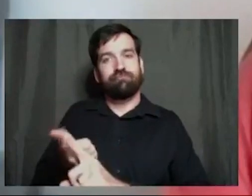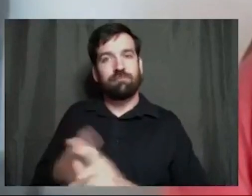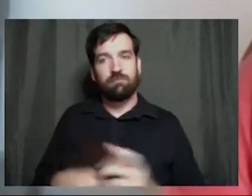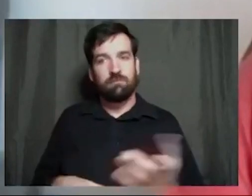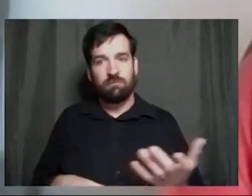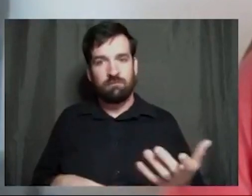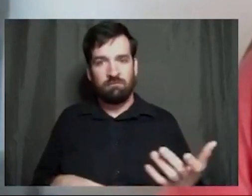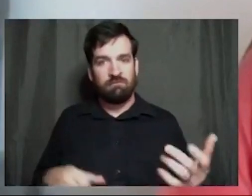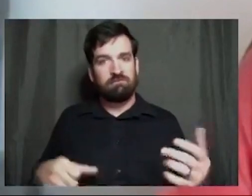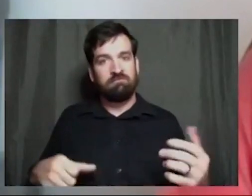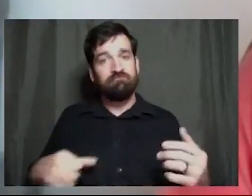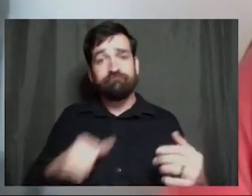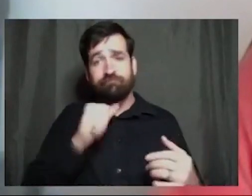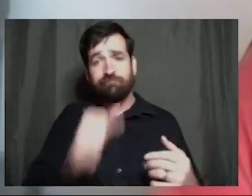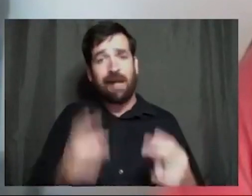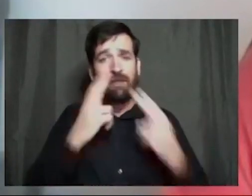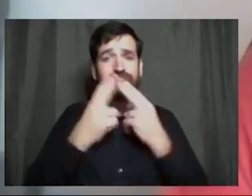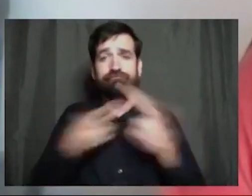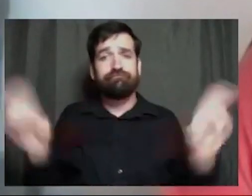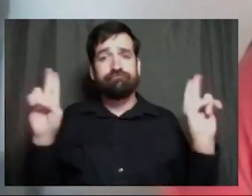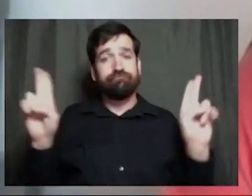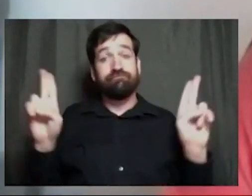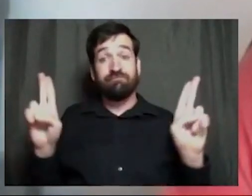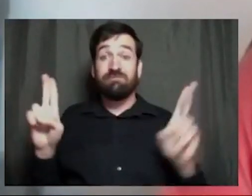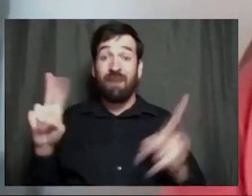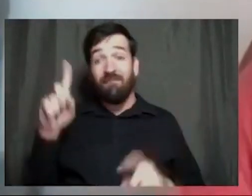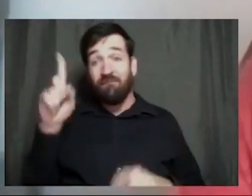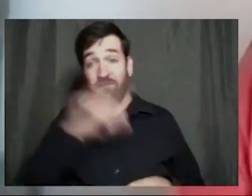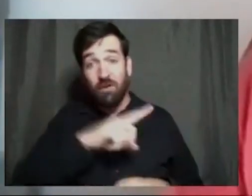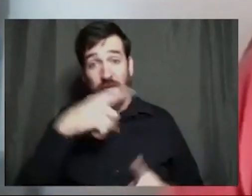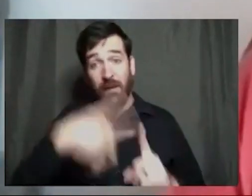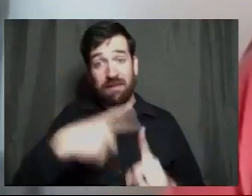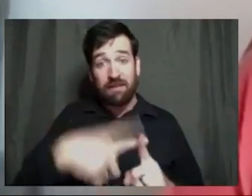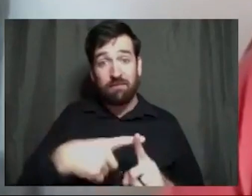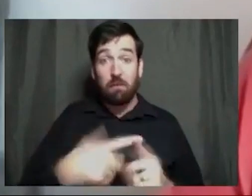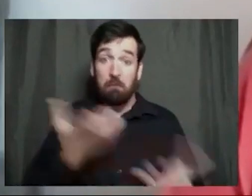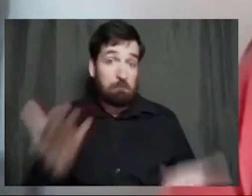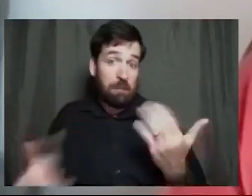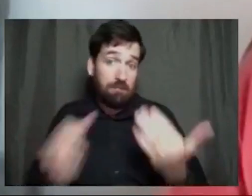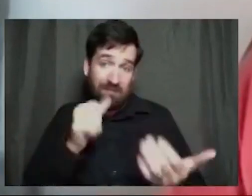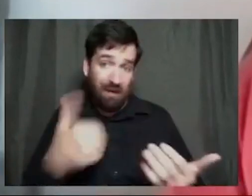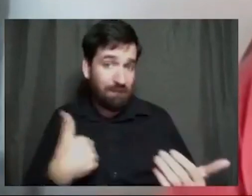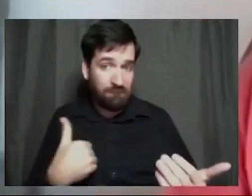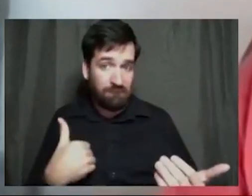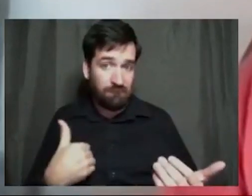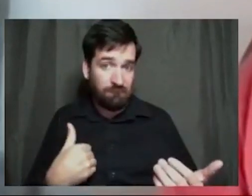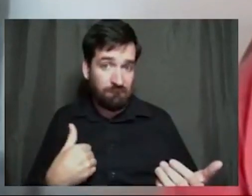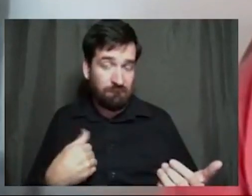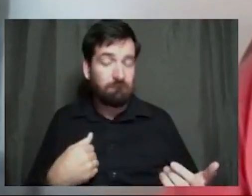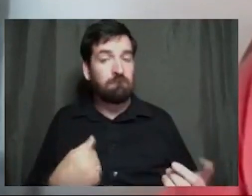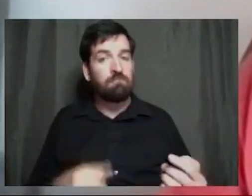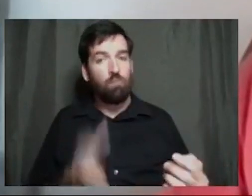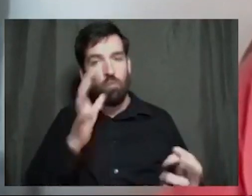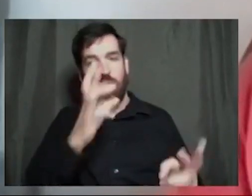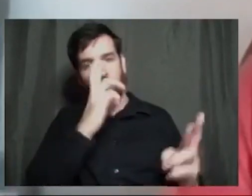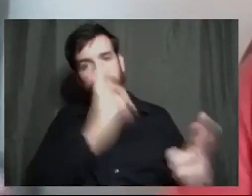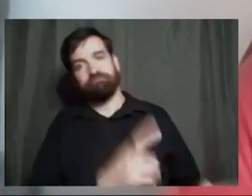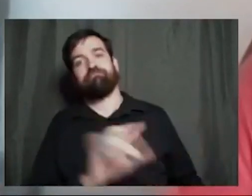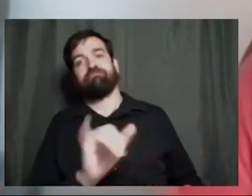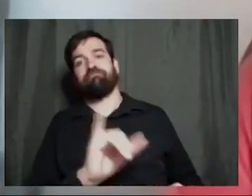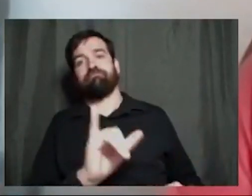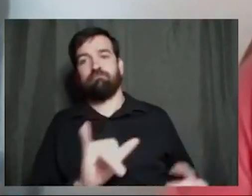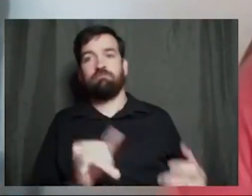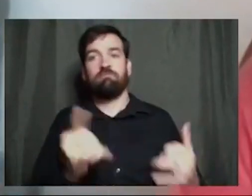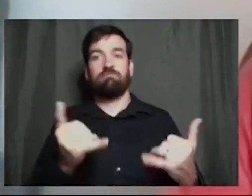not naive. There are false positives and maybe she didn't have it. And so I'm going to treat it as such that we